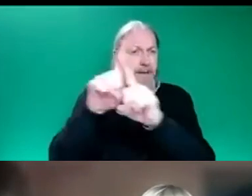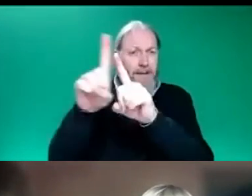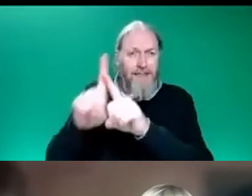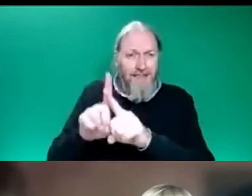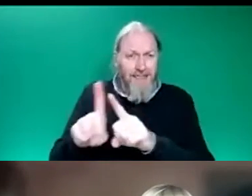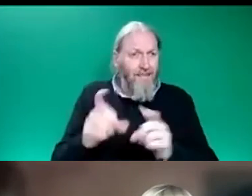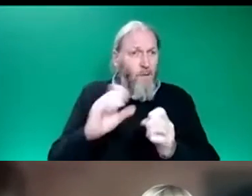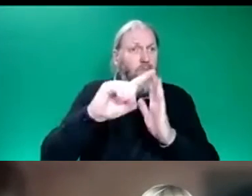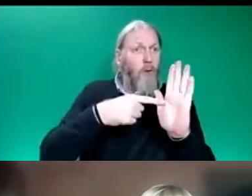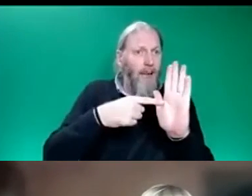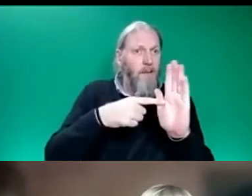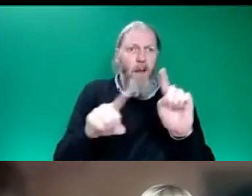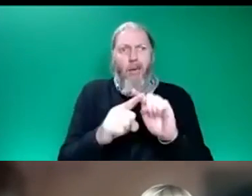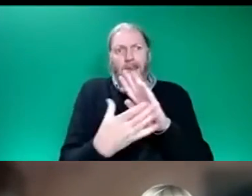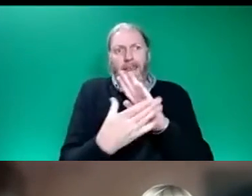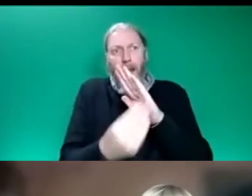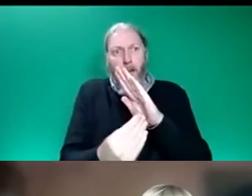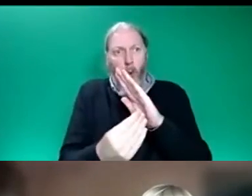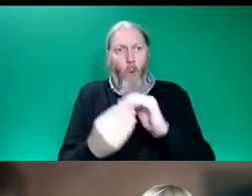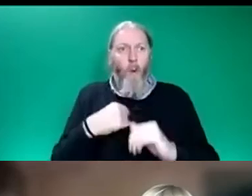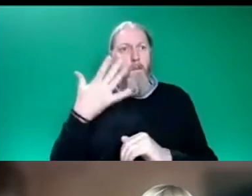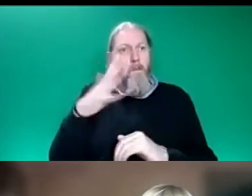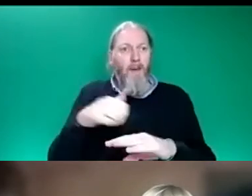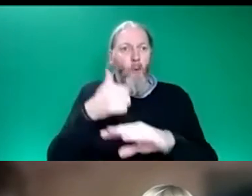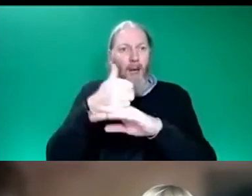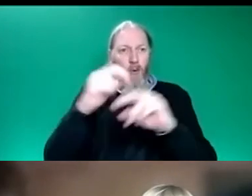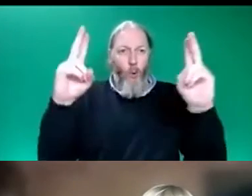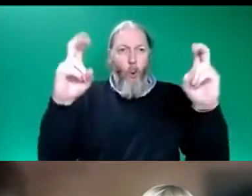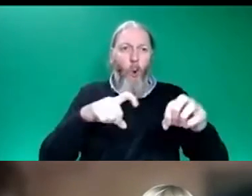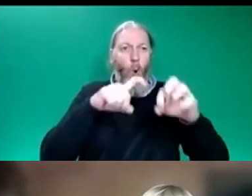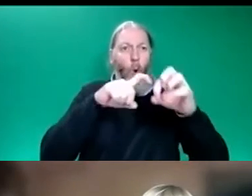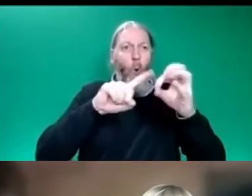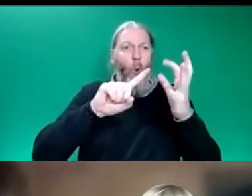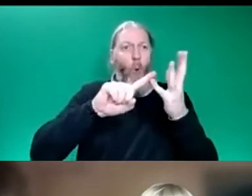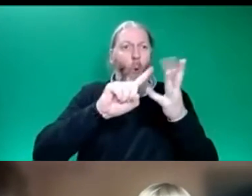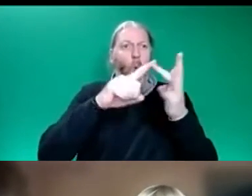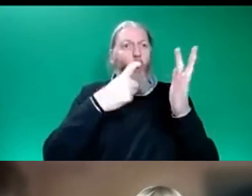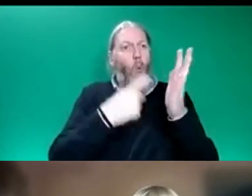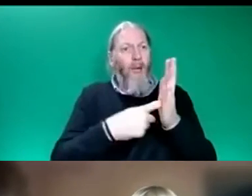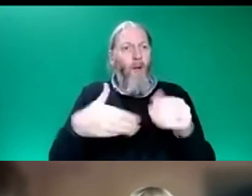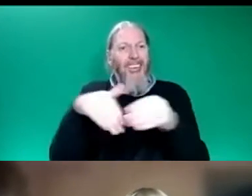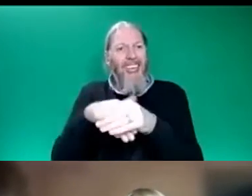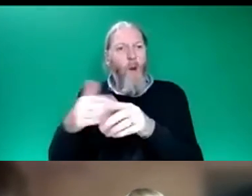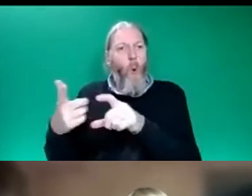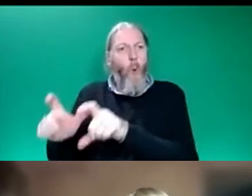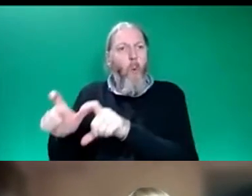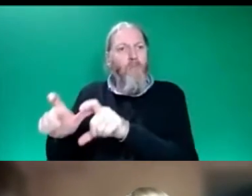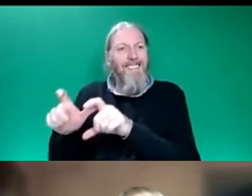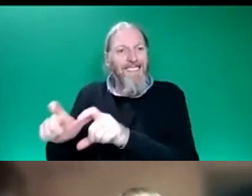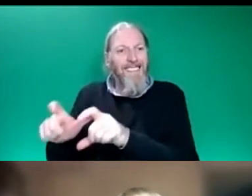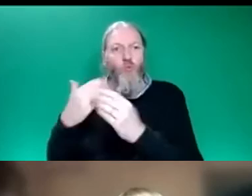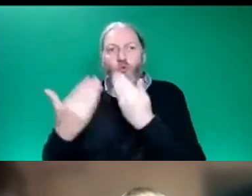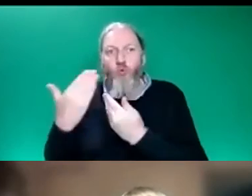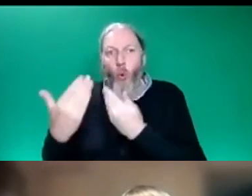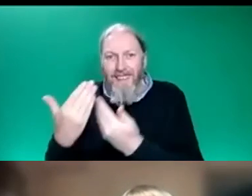as creating a queer in quarantine anecdotes story, so thinking about how to profile and platform experiences of